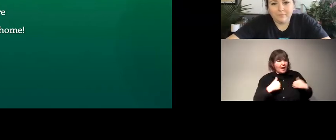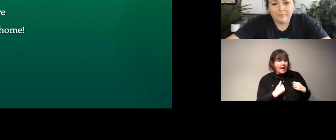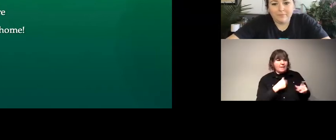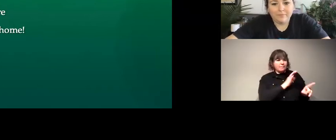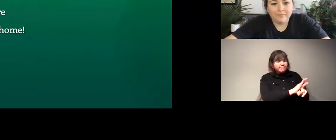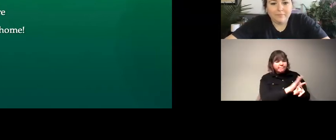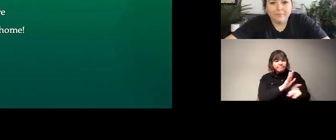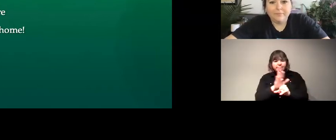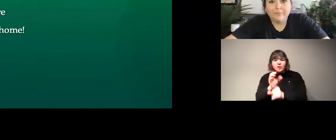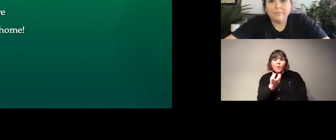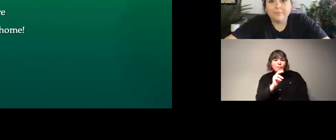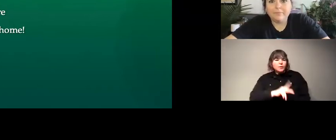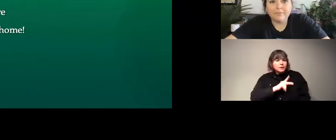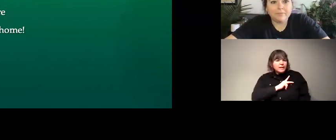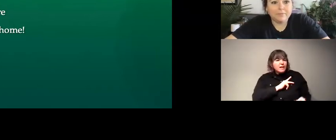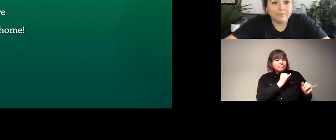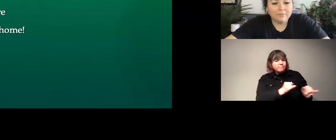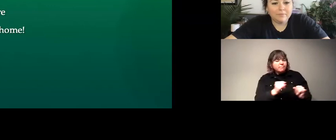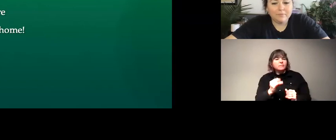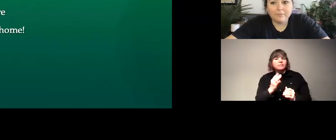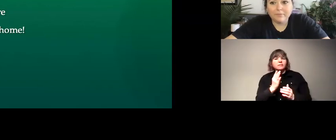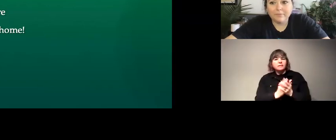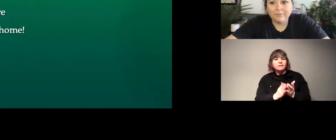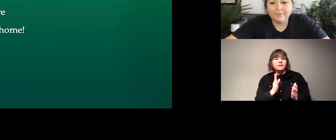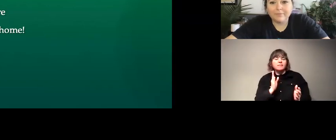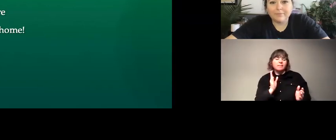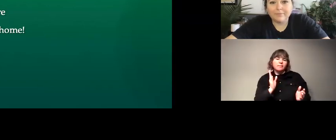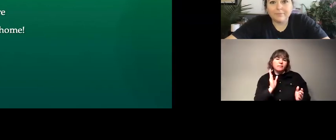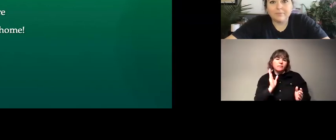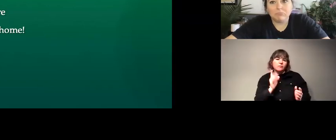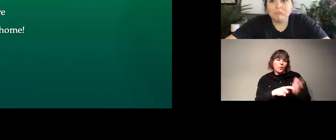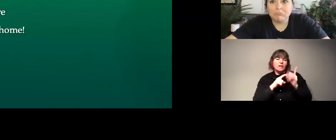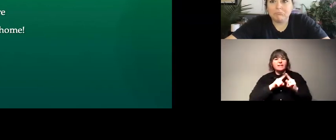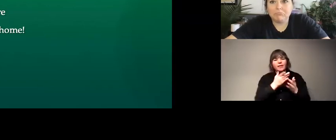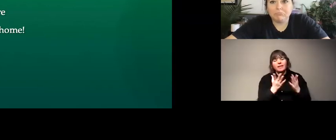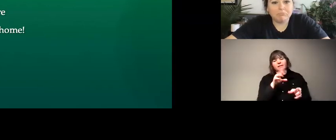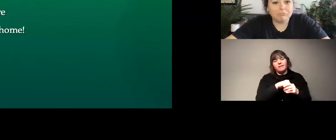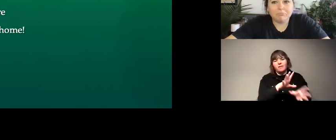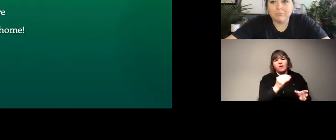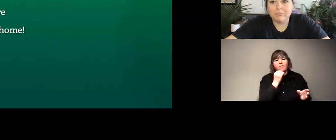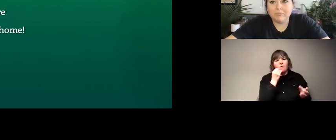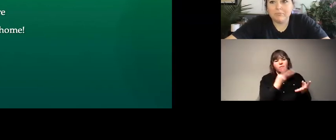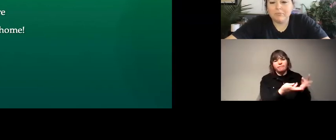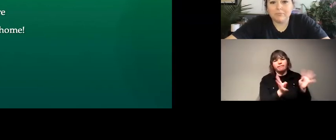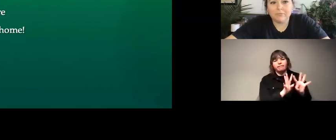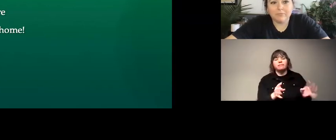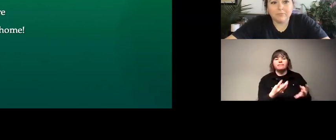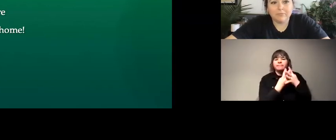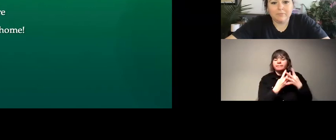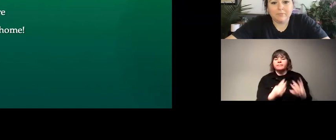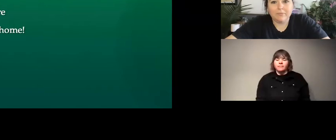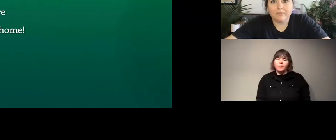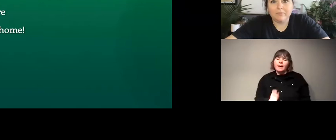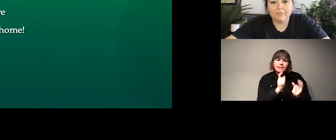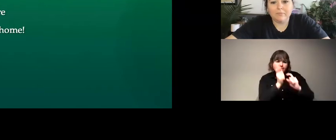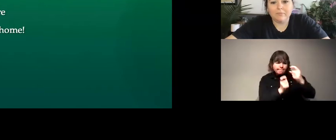have different personalities. So some of them will need different stuff in their enclosures. So we can modify that. We can give it to them. We